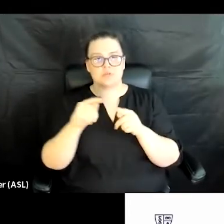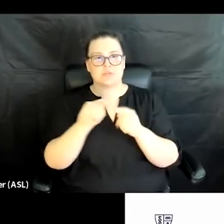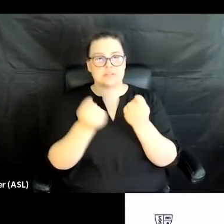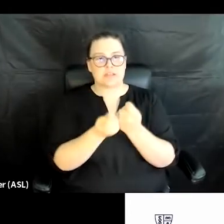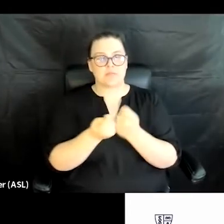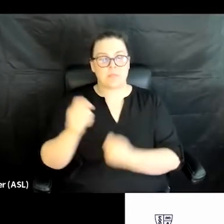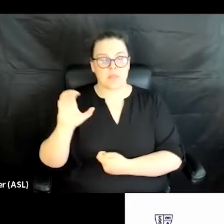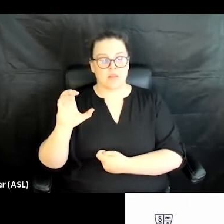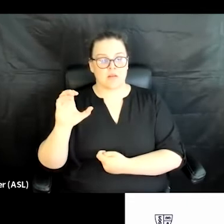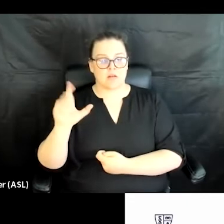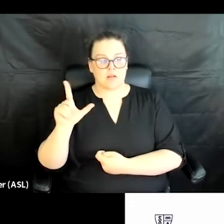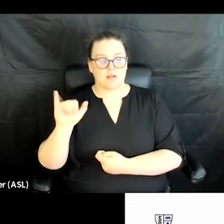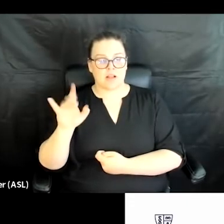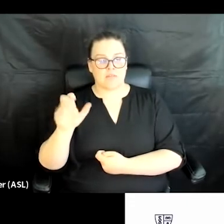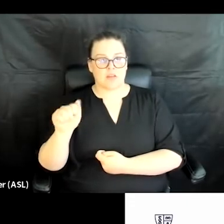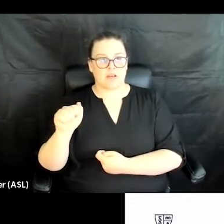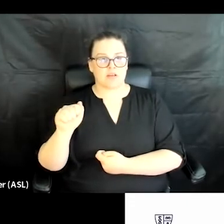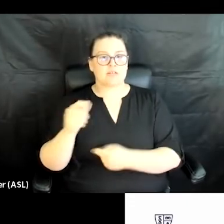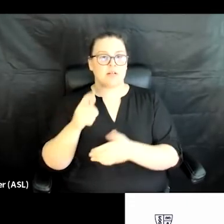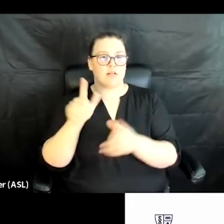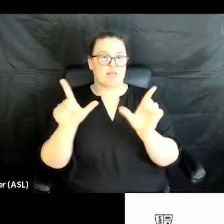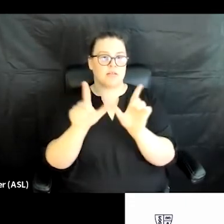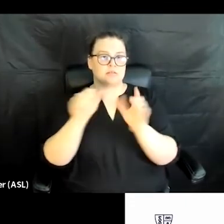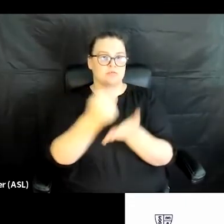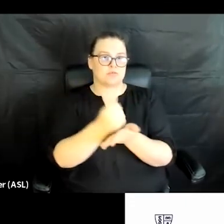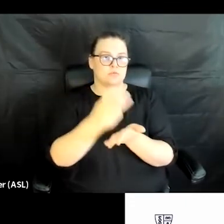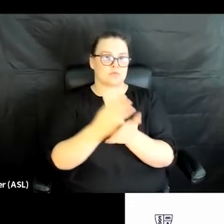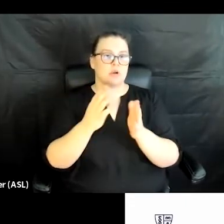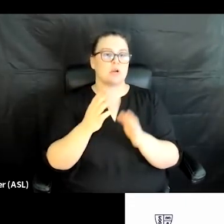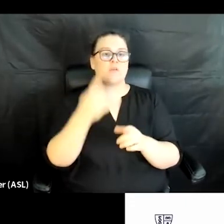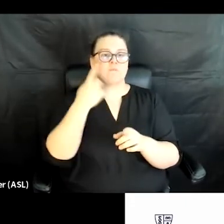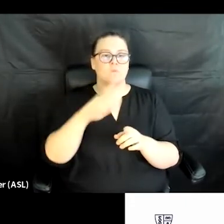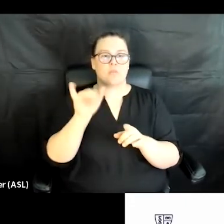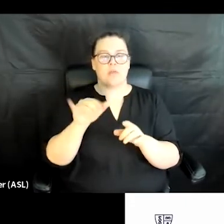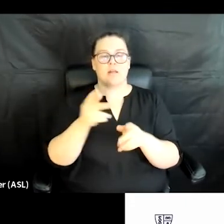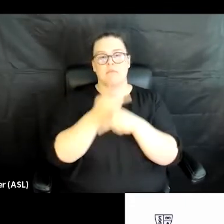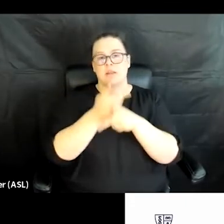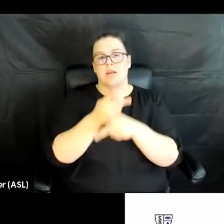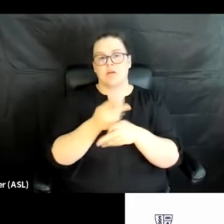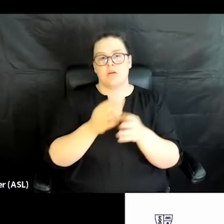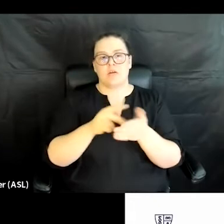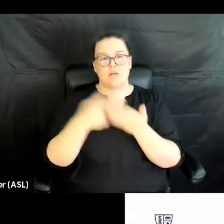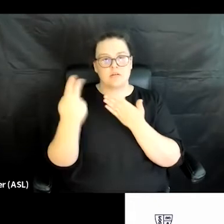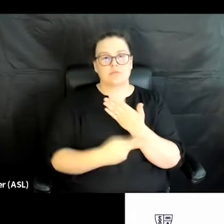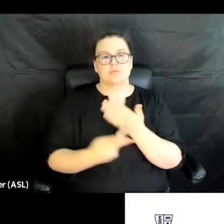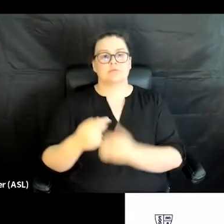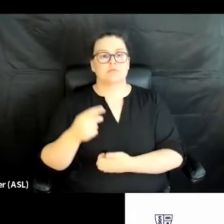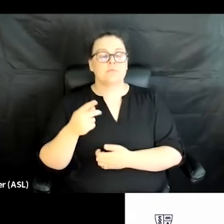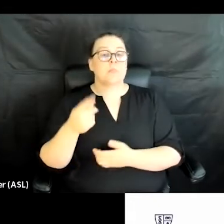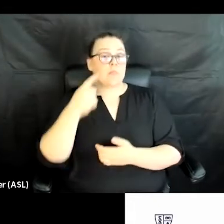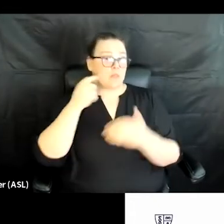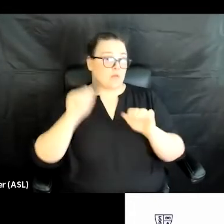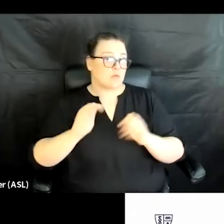social worker and care manager for the initiative. And what we thought they would provide you with is some real